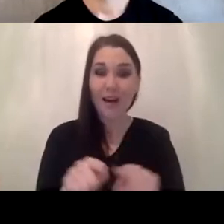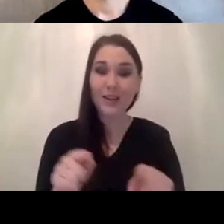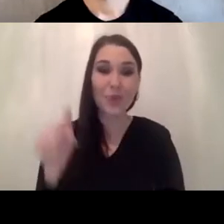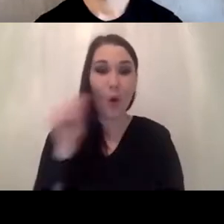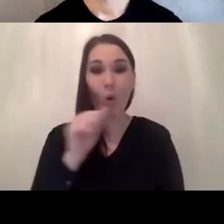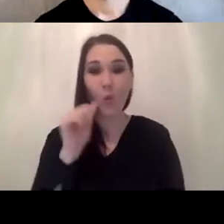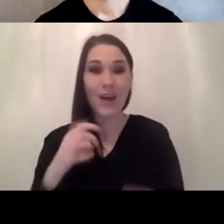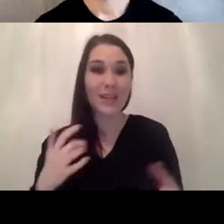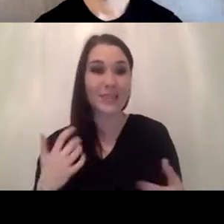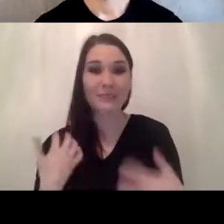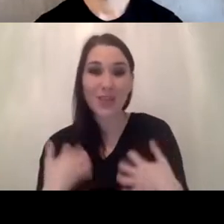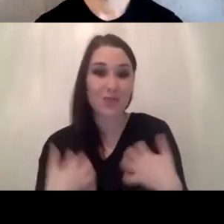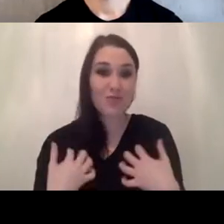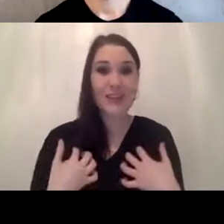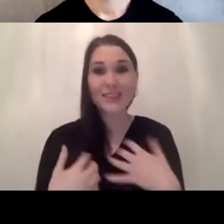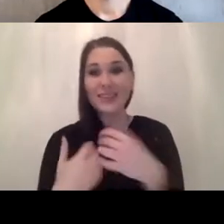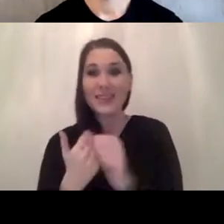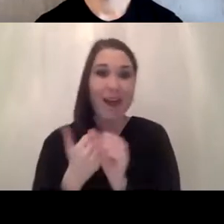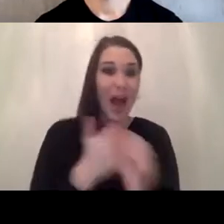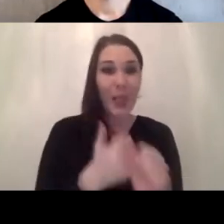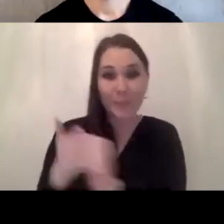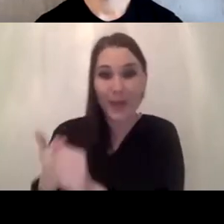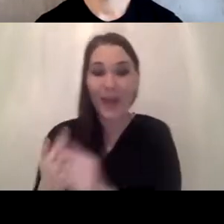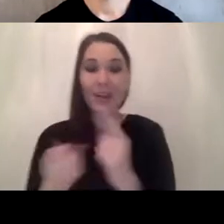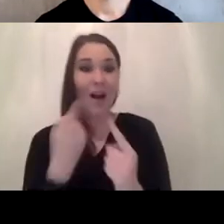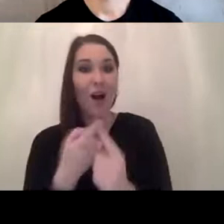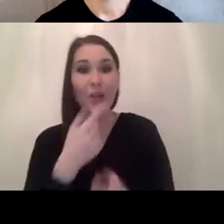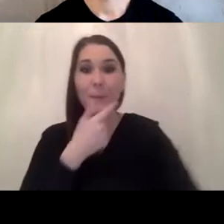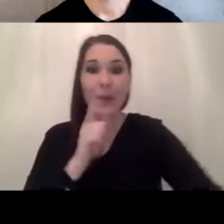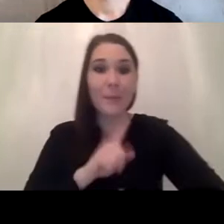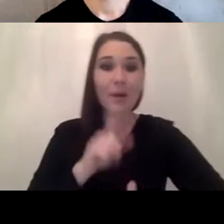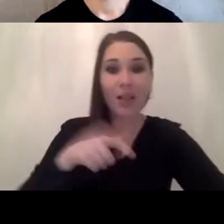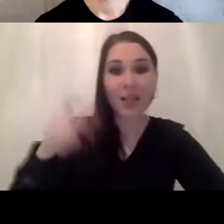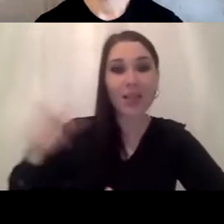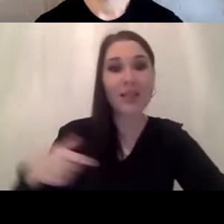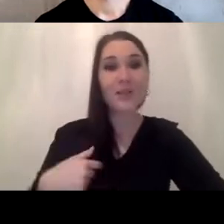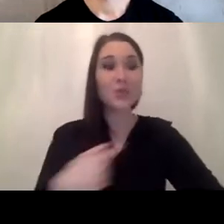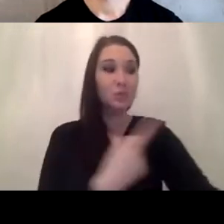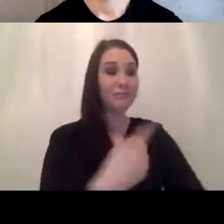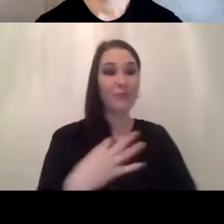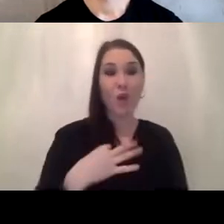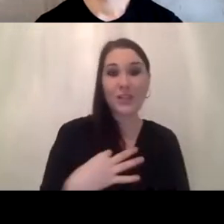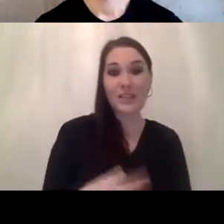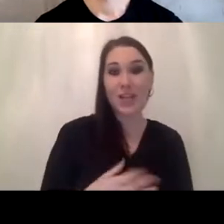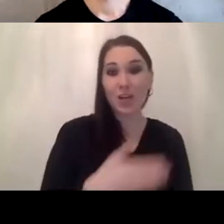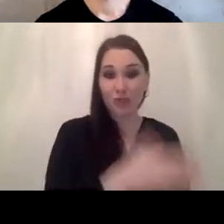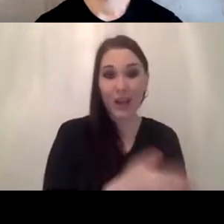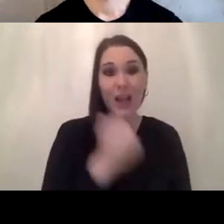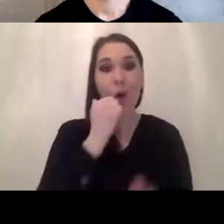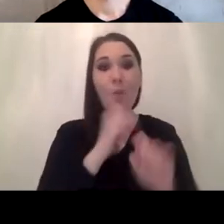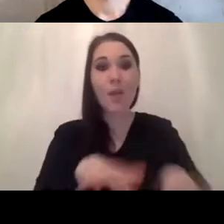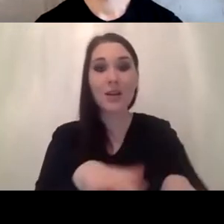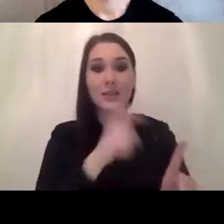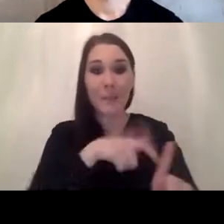area of helping others, and I kind of found my career in two different paths. One volunteering, working with the homeless people